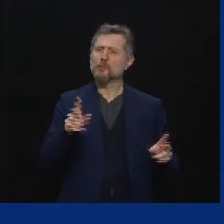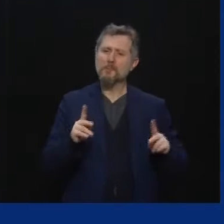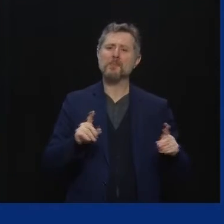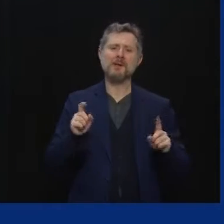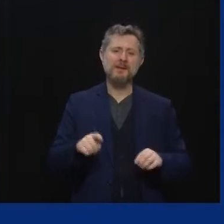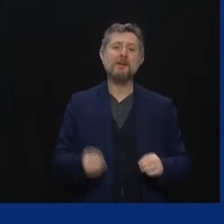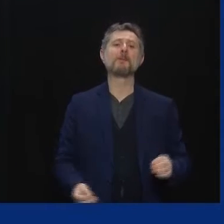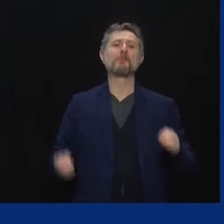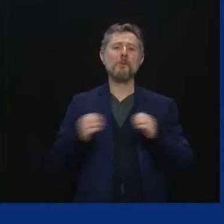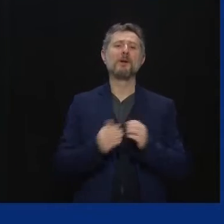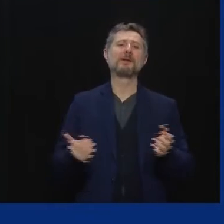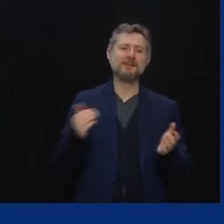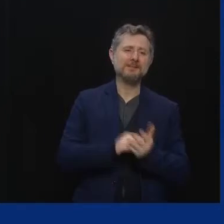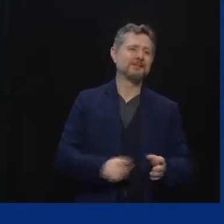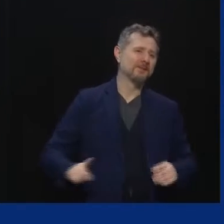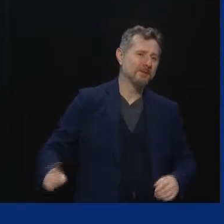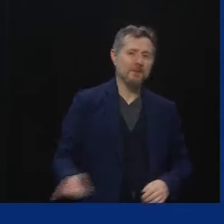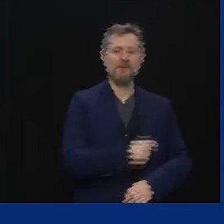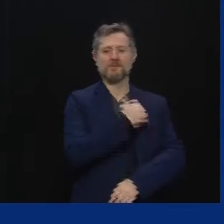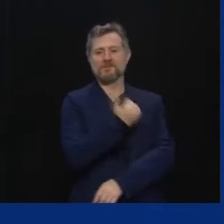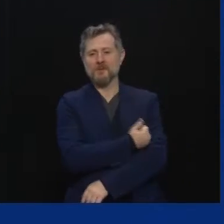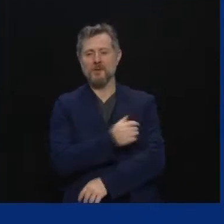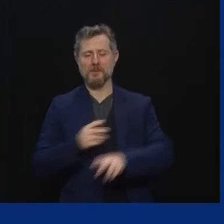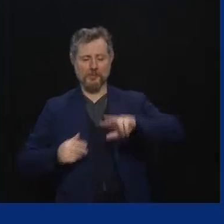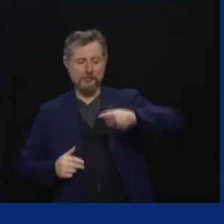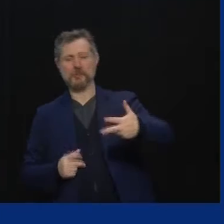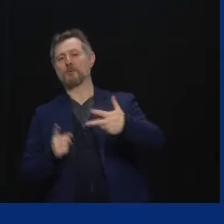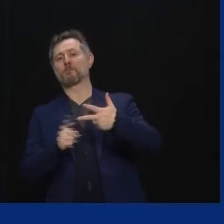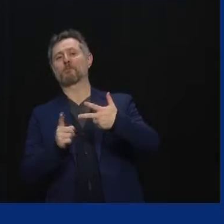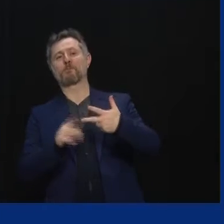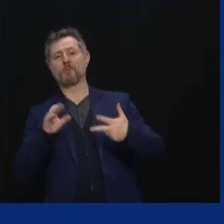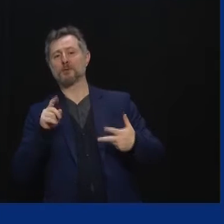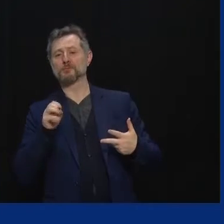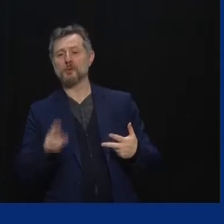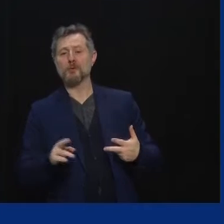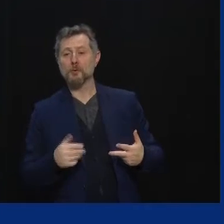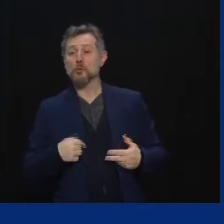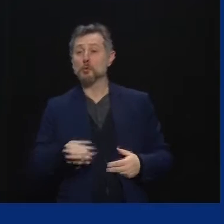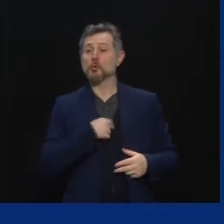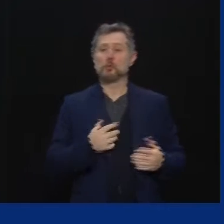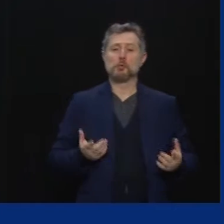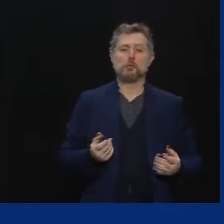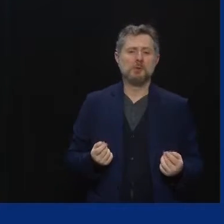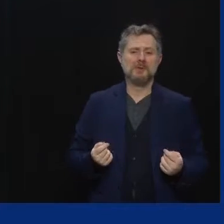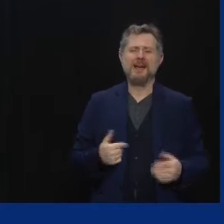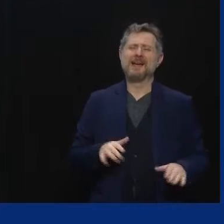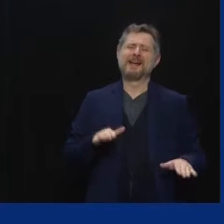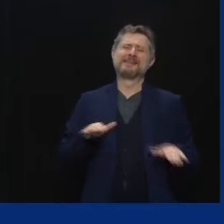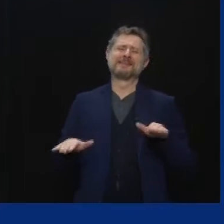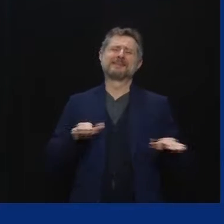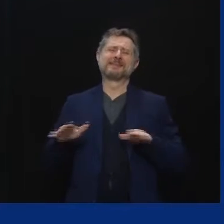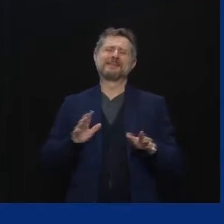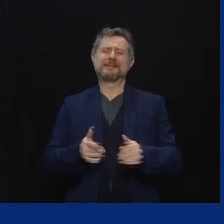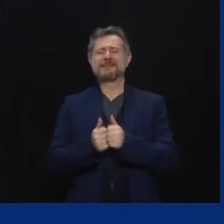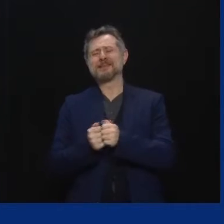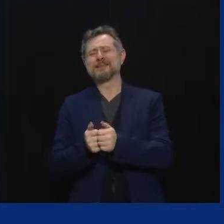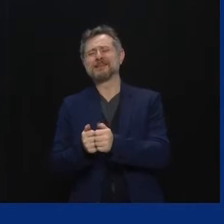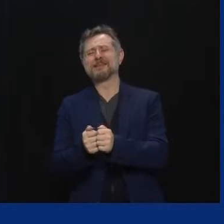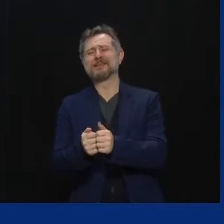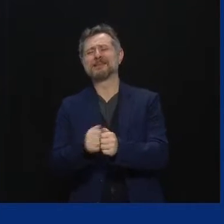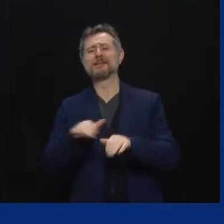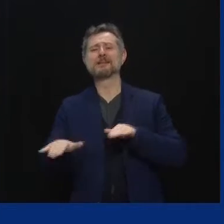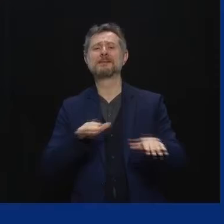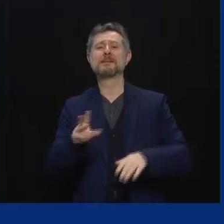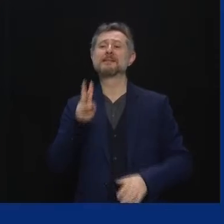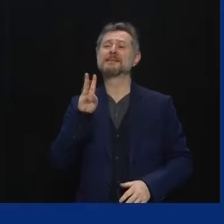to get their booster shot. So what we've been doing was we've sent out tens of thousands of text messages, over 600,000 text messages